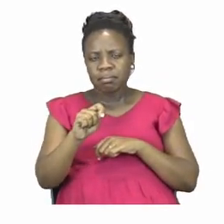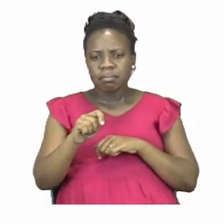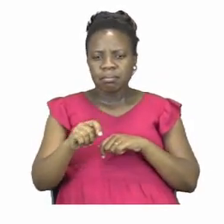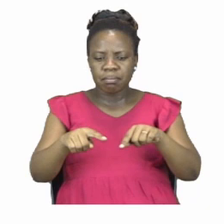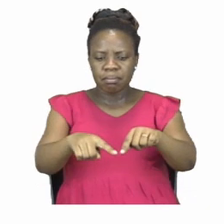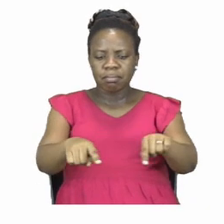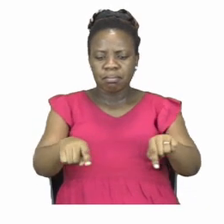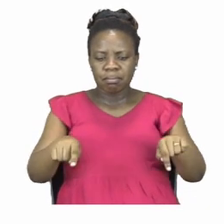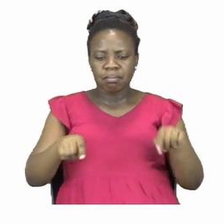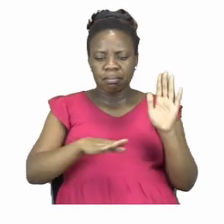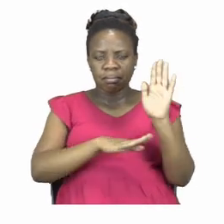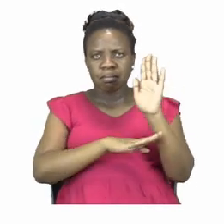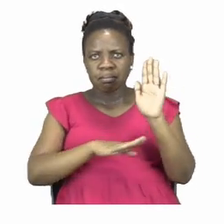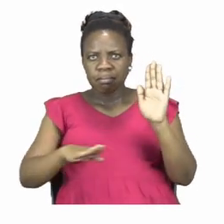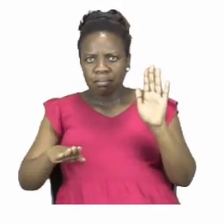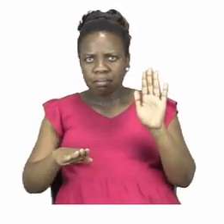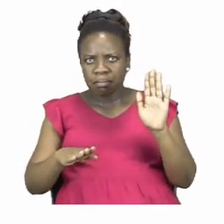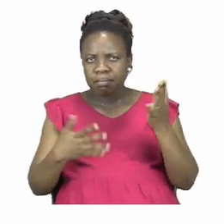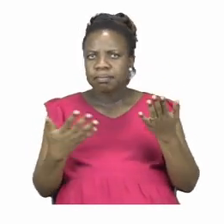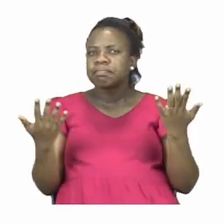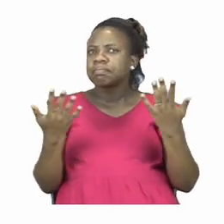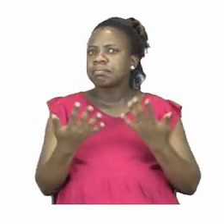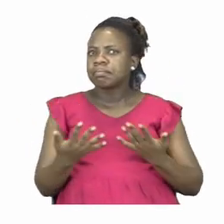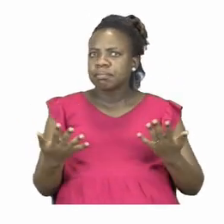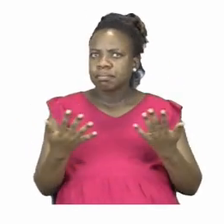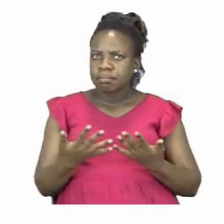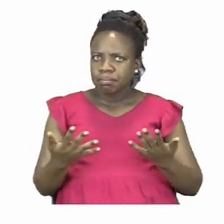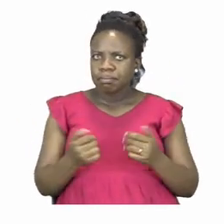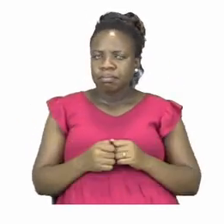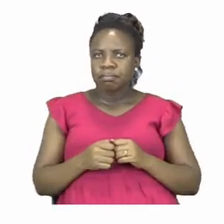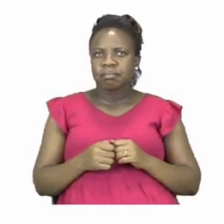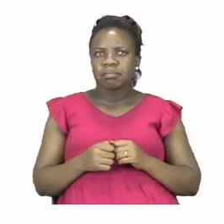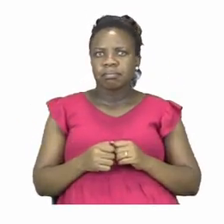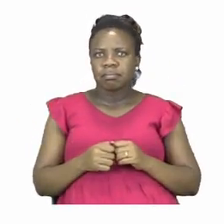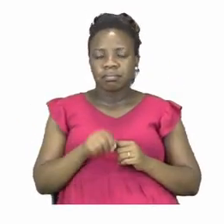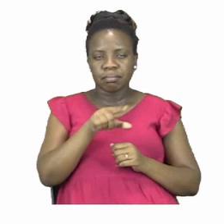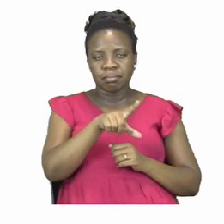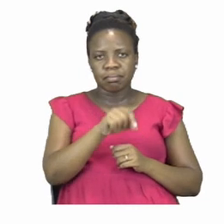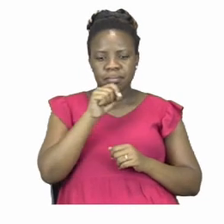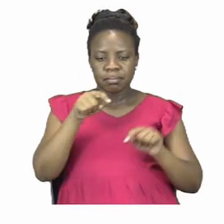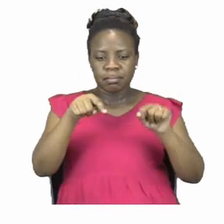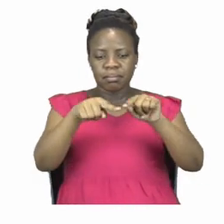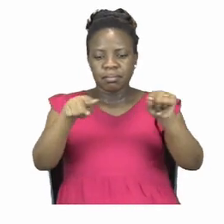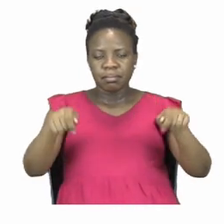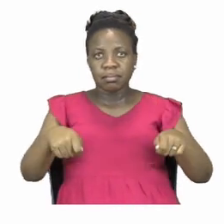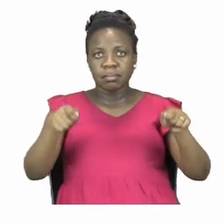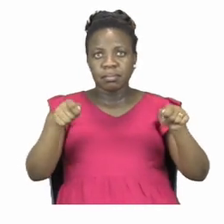word on. So that means the sentence says, the carpet